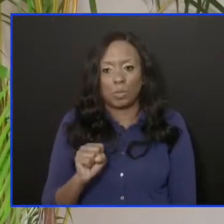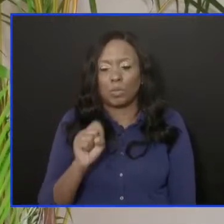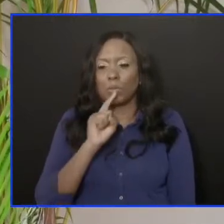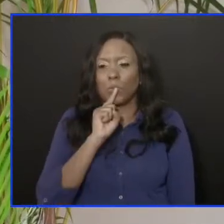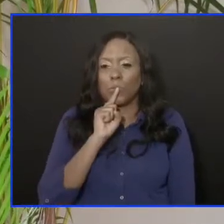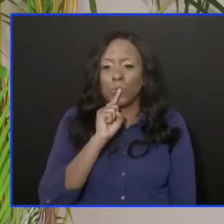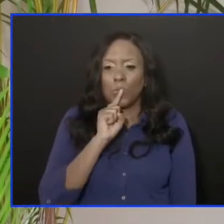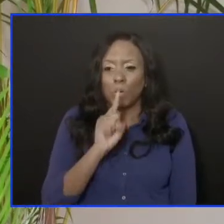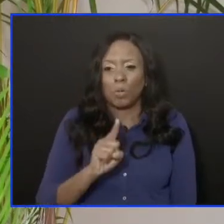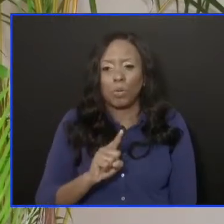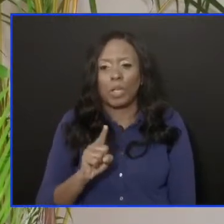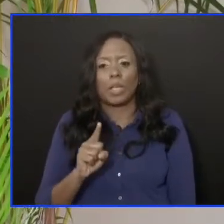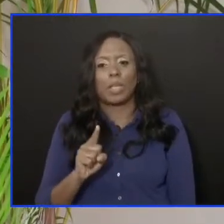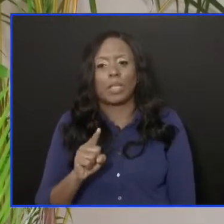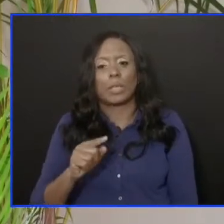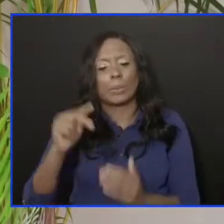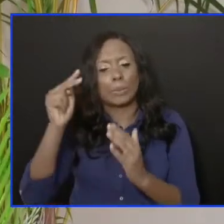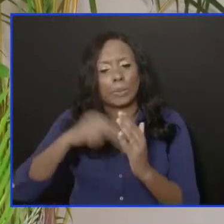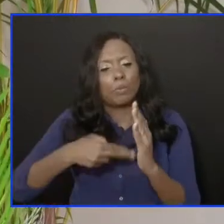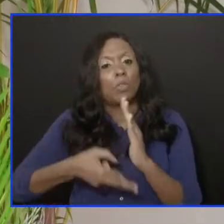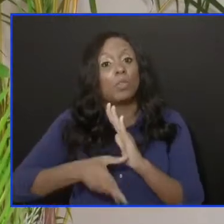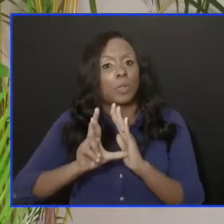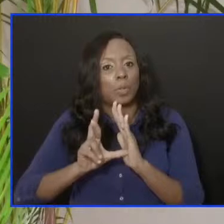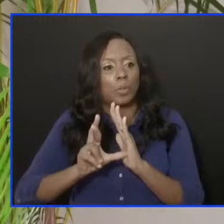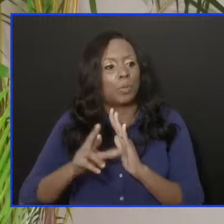and the health and safety of the medical fraternity.